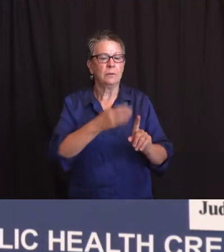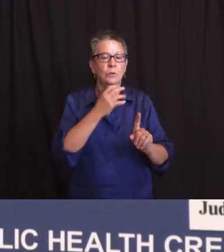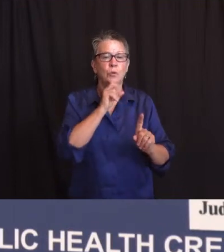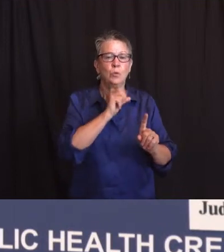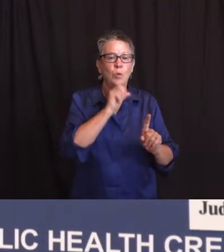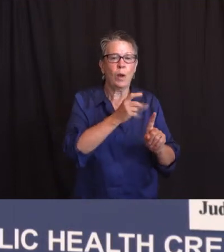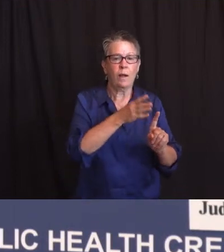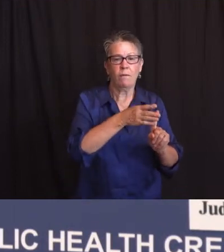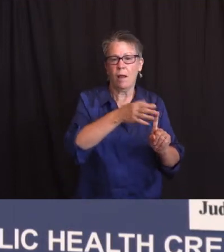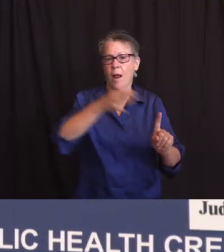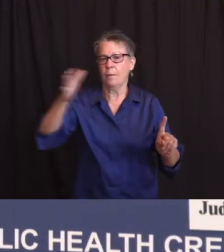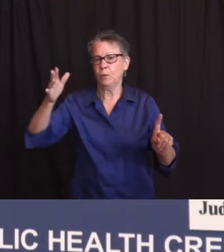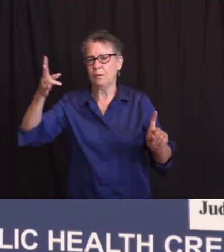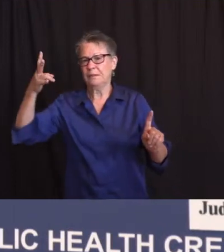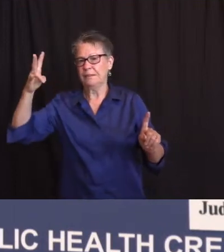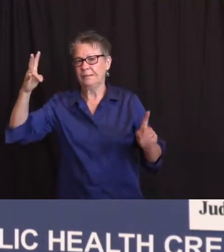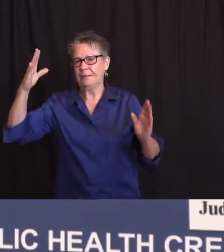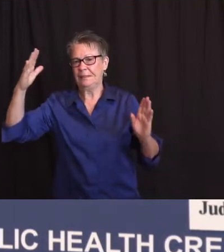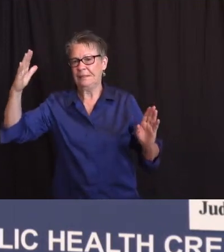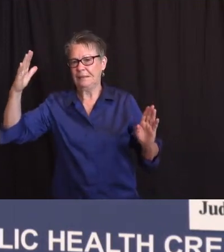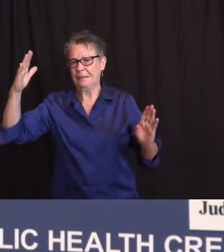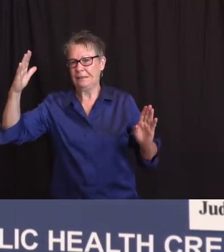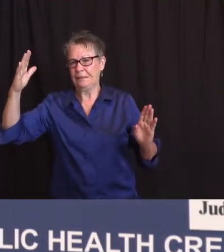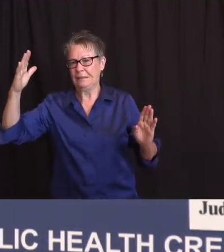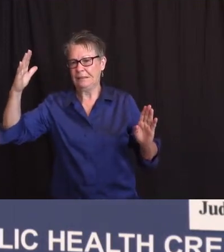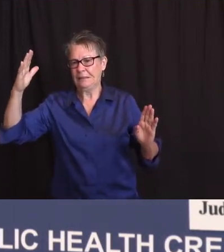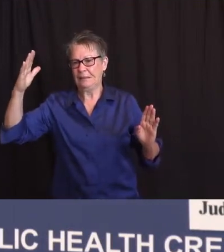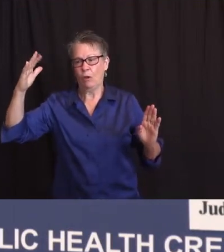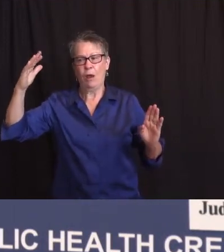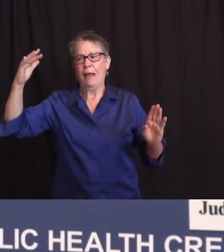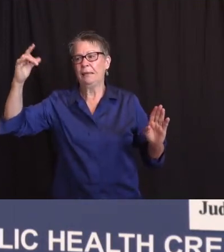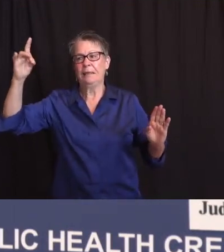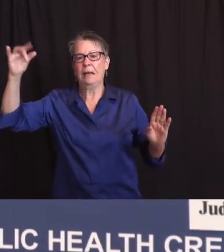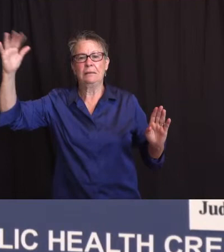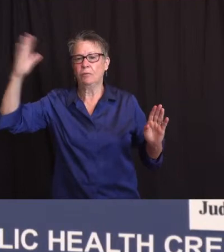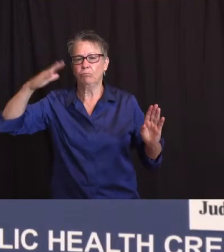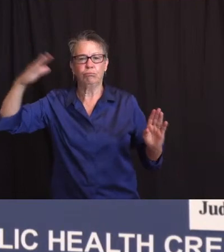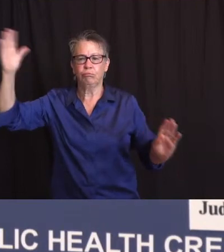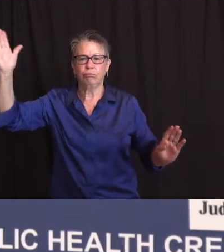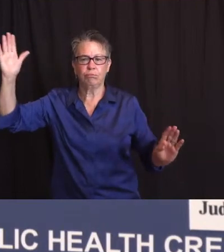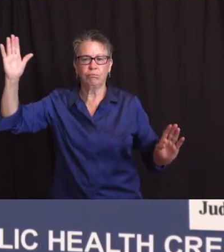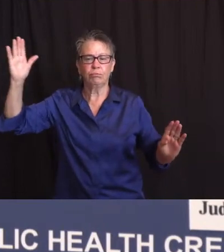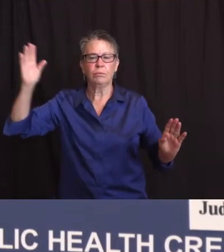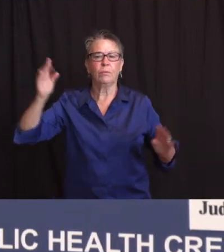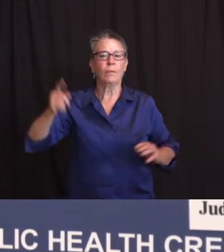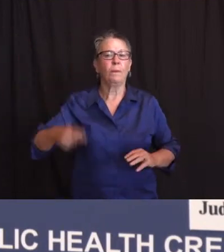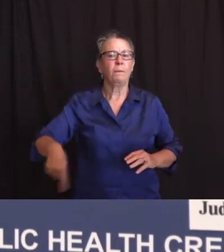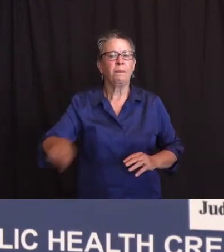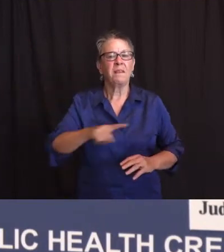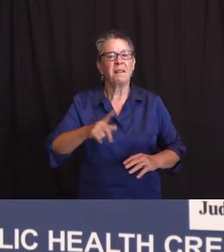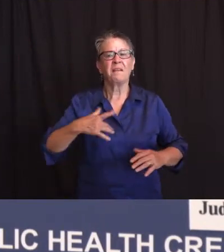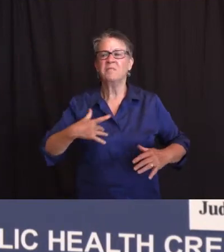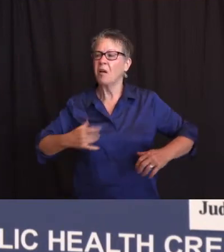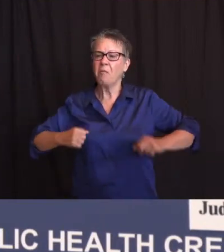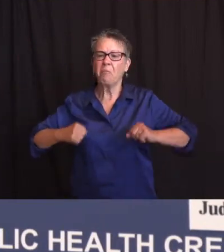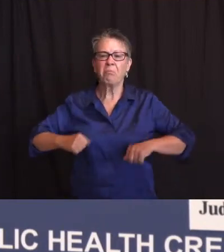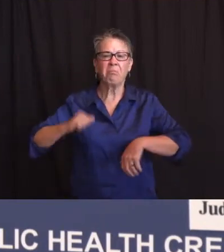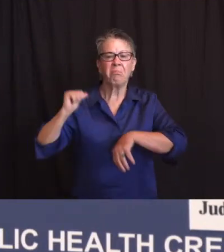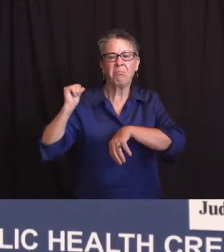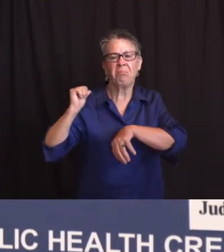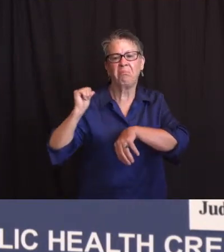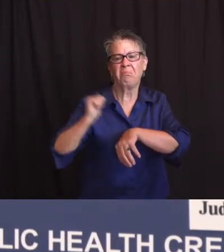basically feel, well, that group in general feels invulnerable, but in particular, they know that when they get ill, they probably won't get as ill as